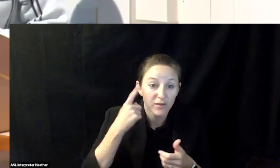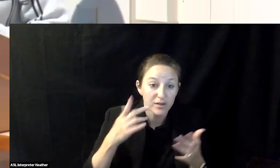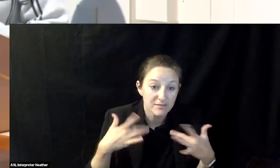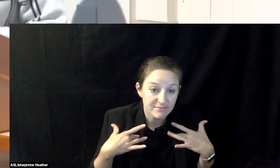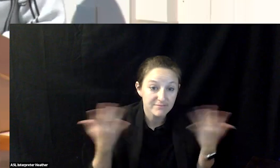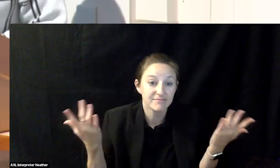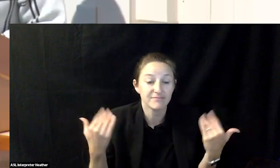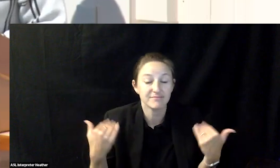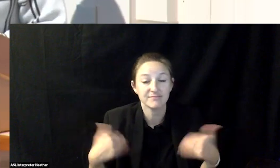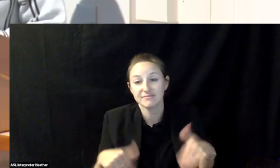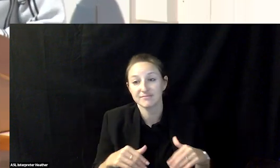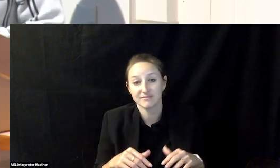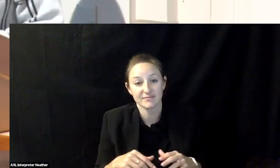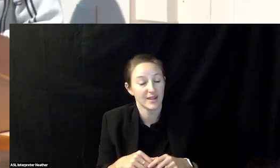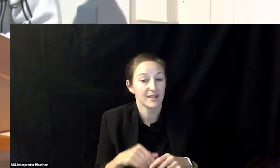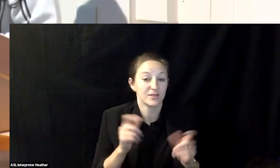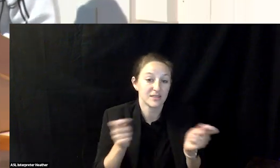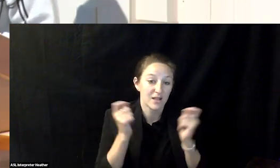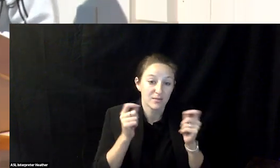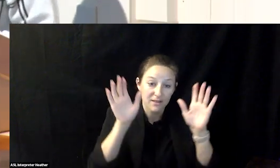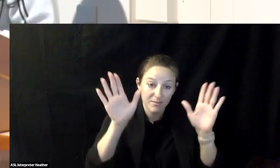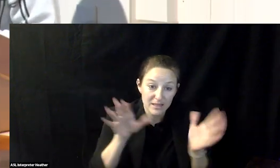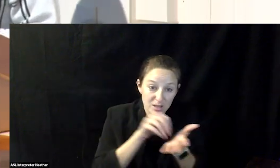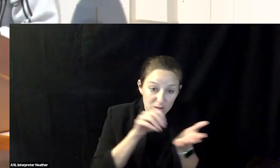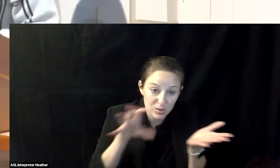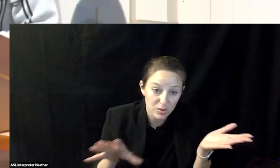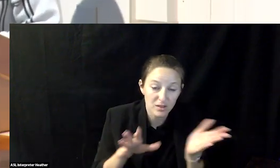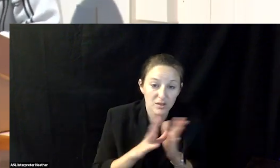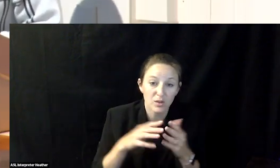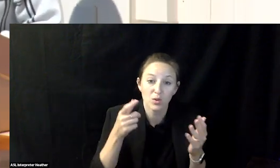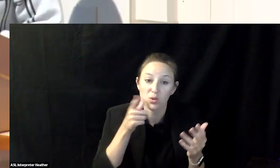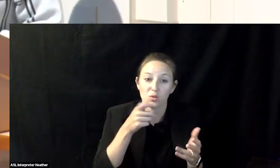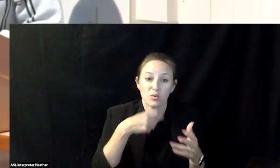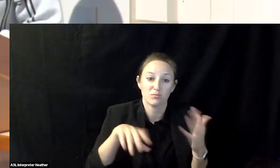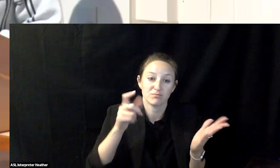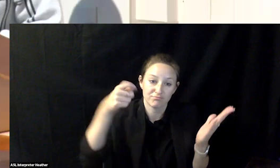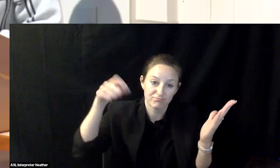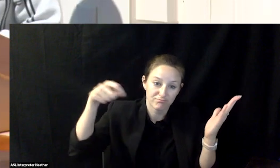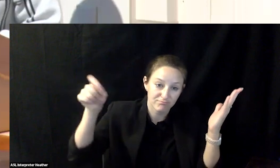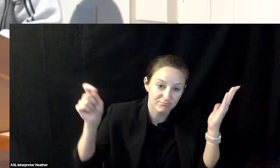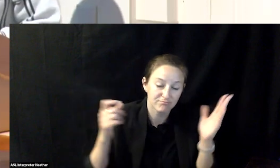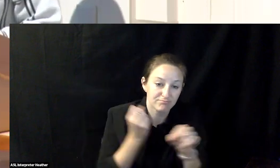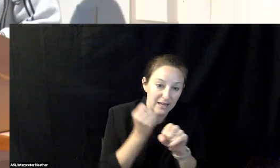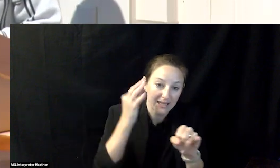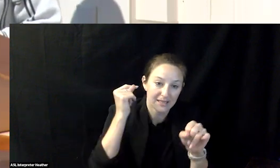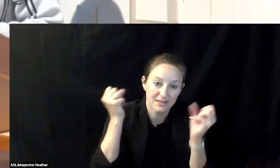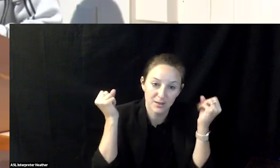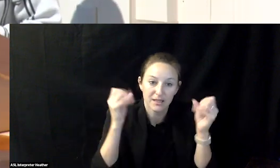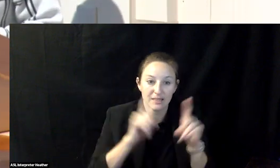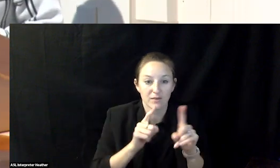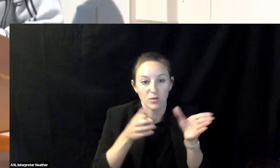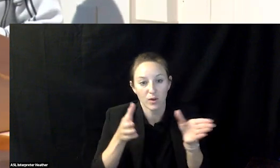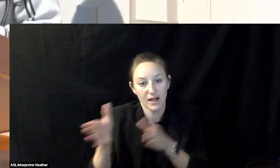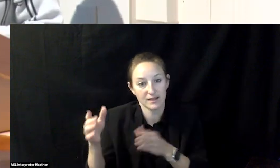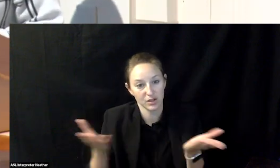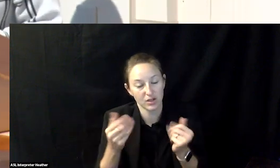occasion in celebrating these amazing students that have accomplished so many things over their time here at Harvard and that we know will go